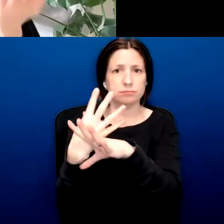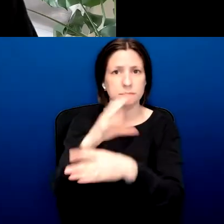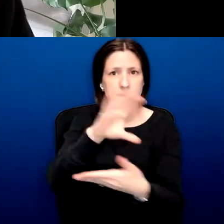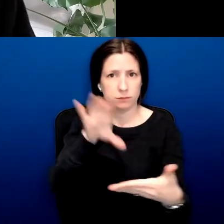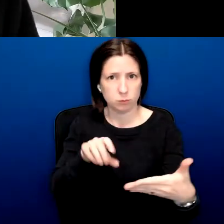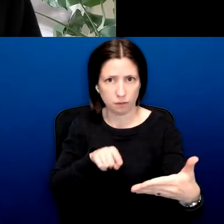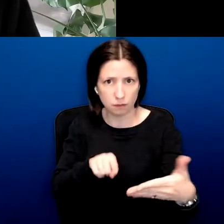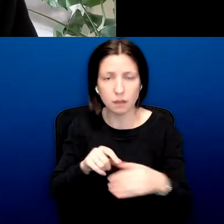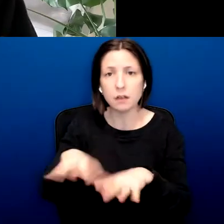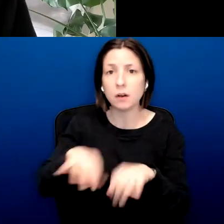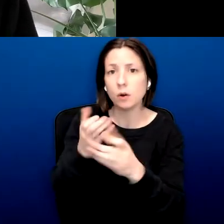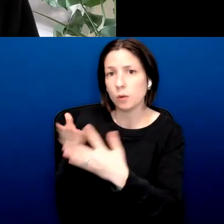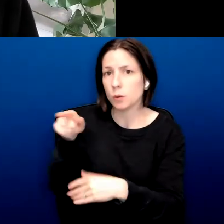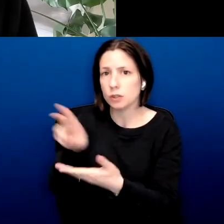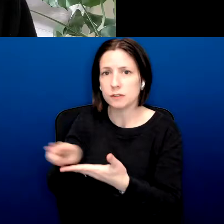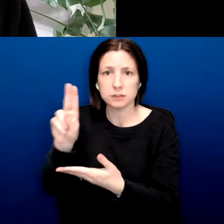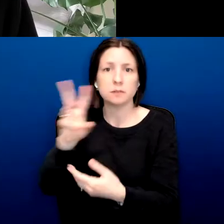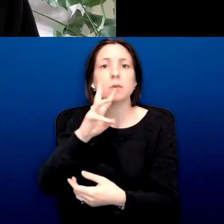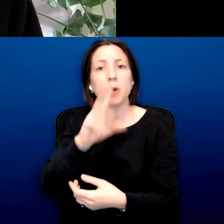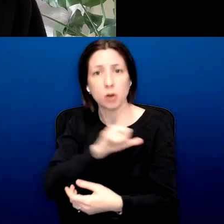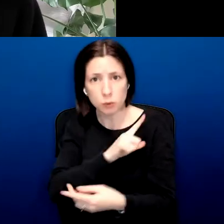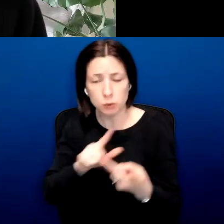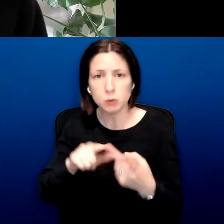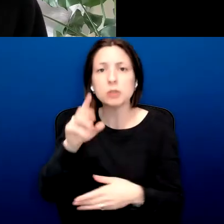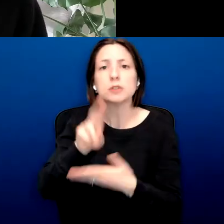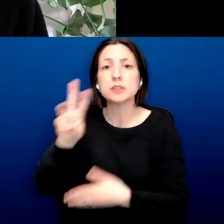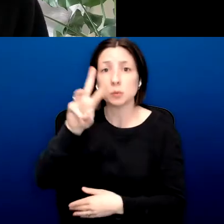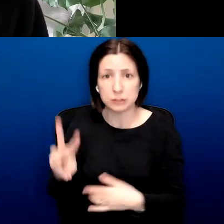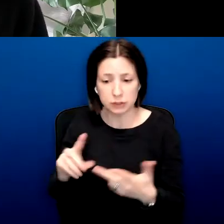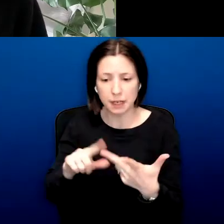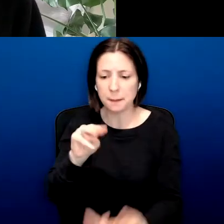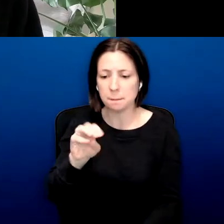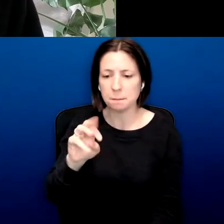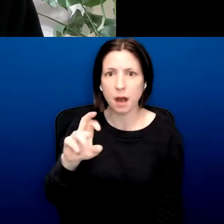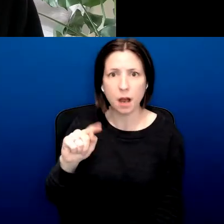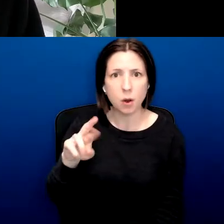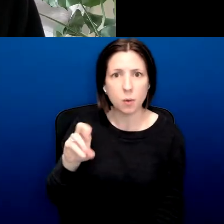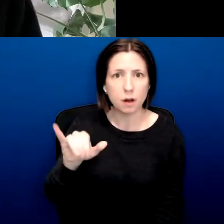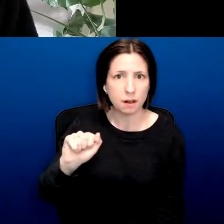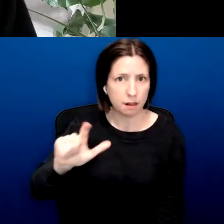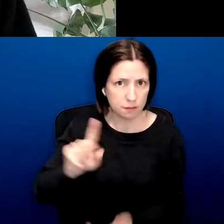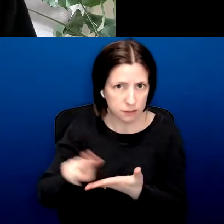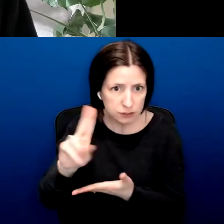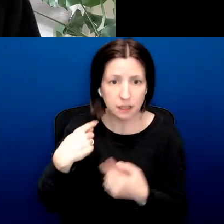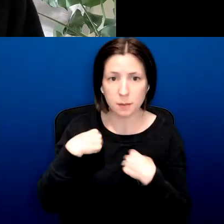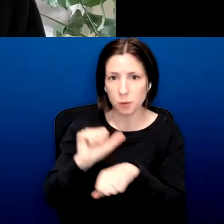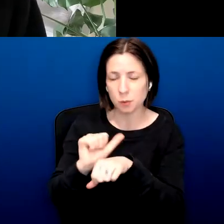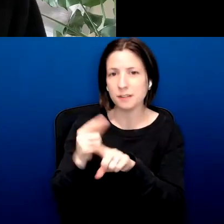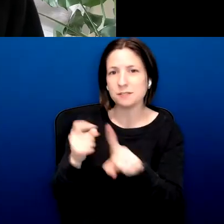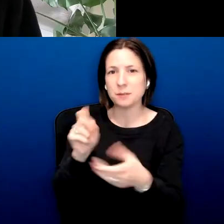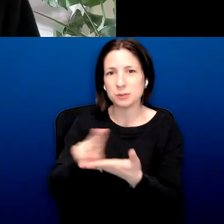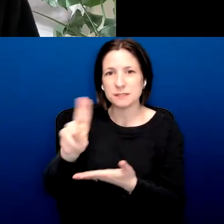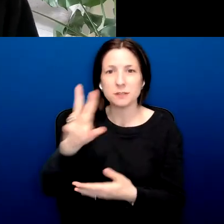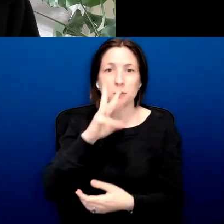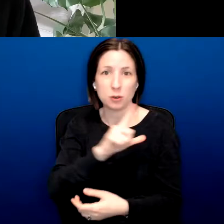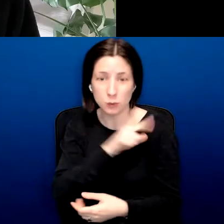from the University of Waterloo, the University of Windsor, and Mount Royal University. I am currently working from the University of Waterloo, and it's on the